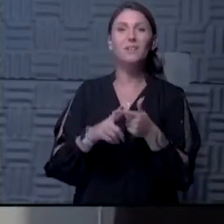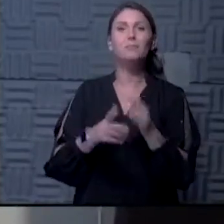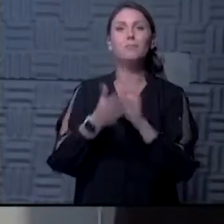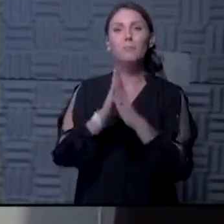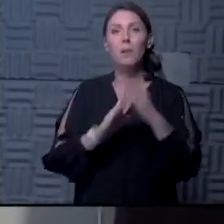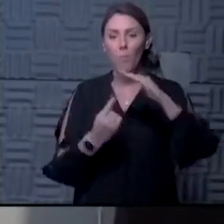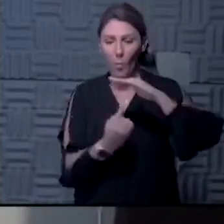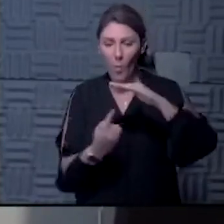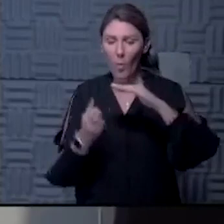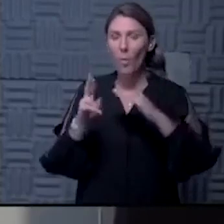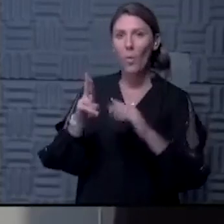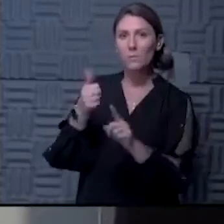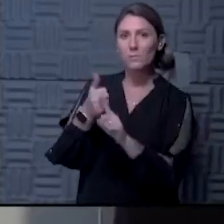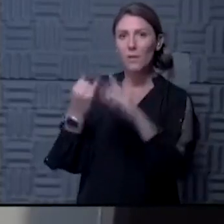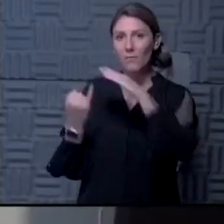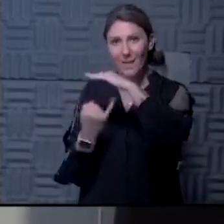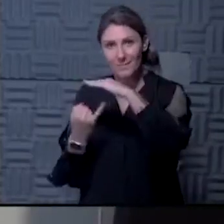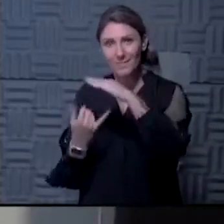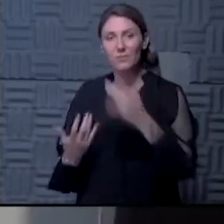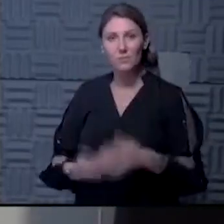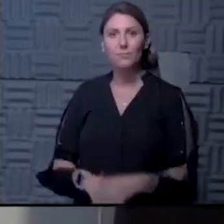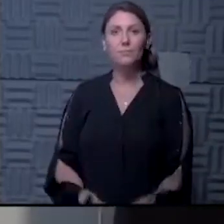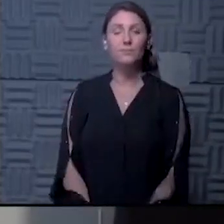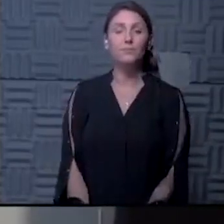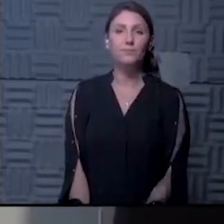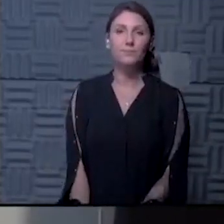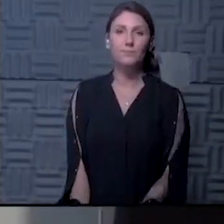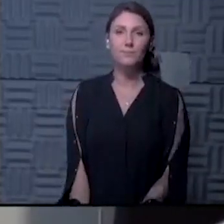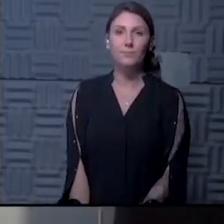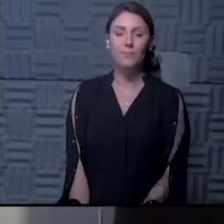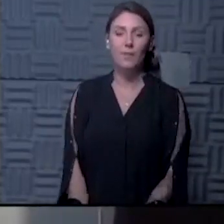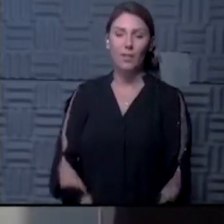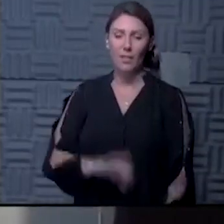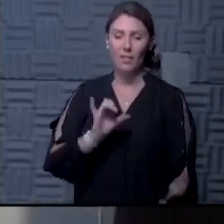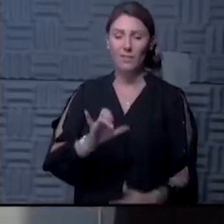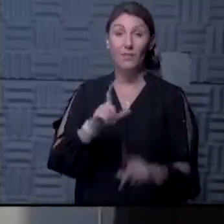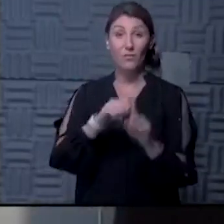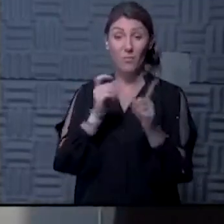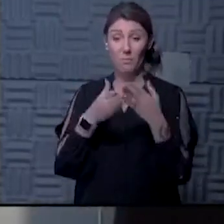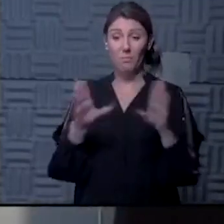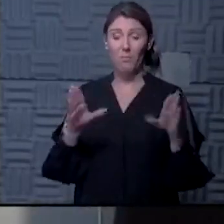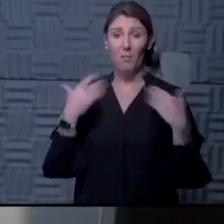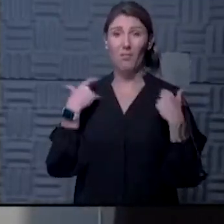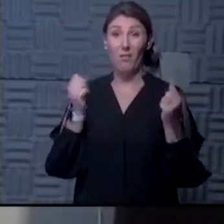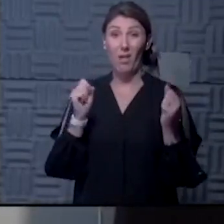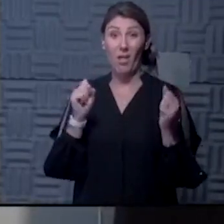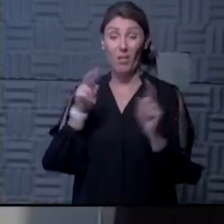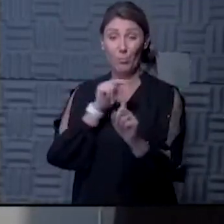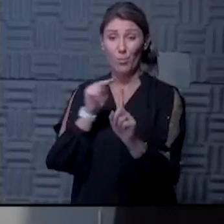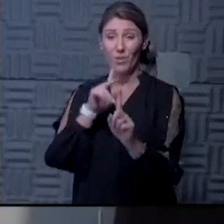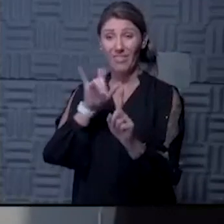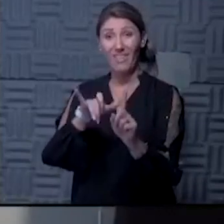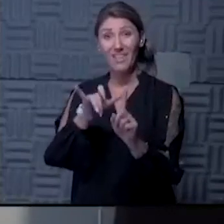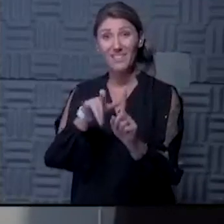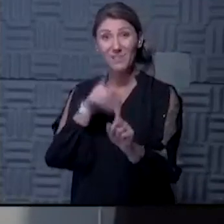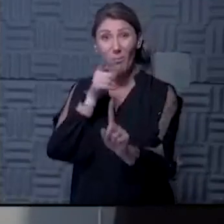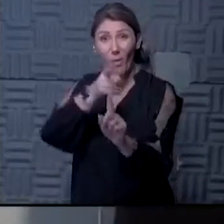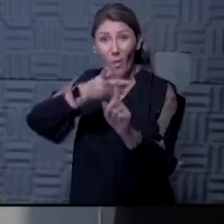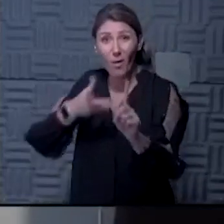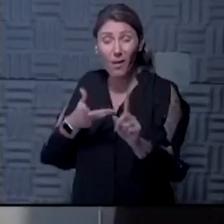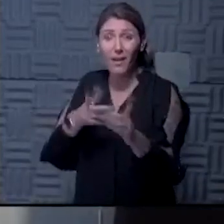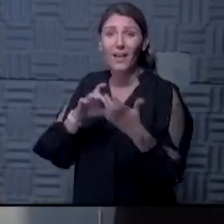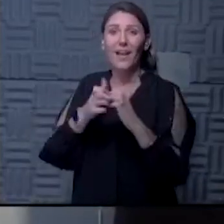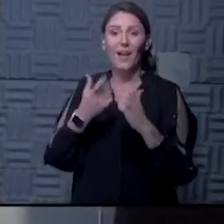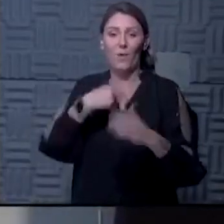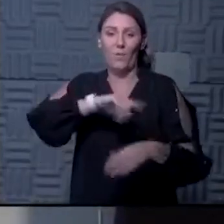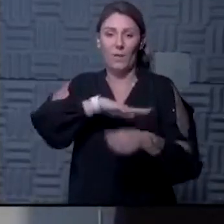or self-isolation as needed. So that's really, from a public health perspective, that's the heart of the strategy. That's the way that we